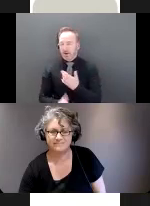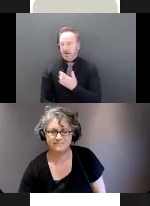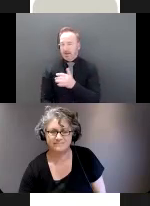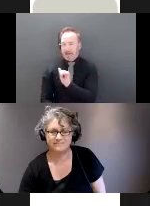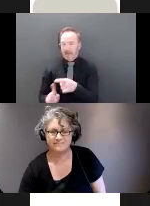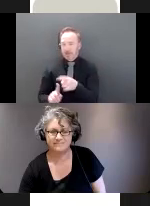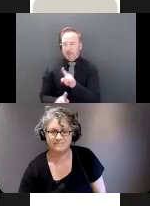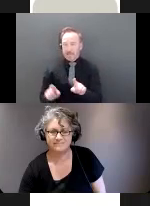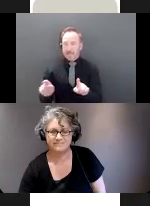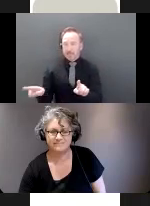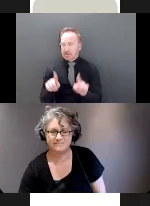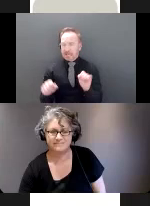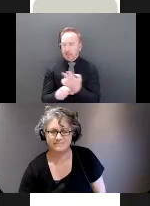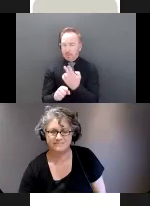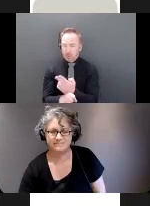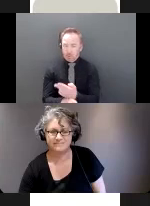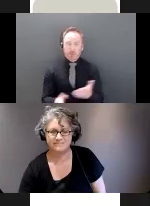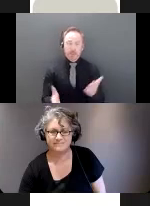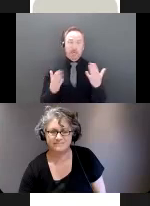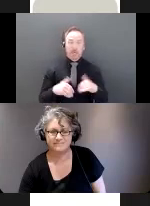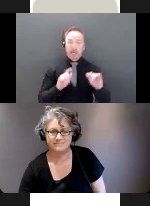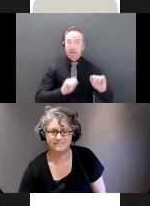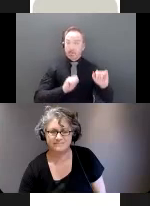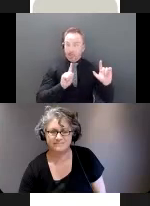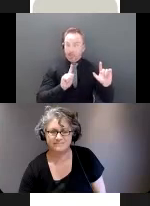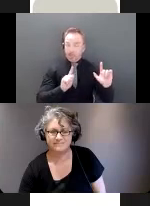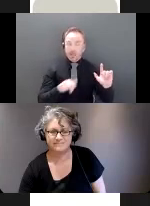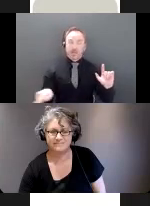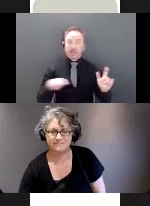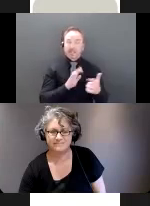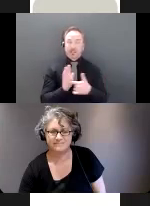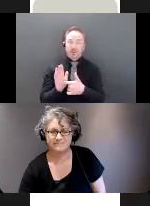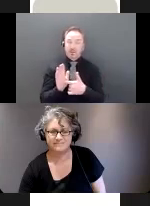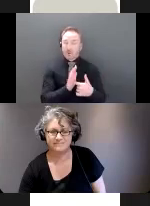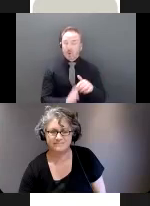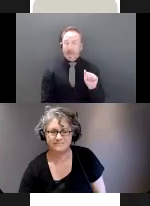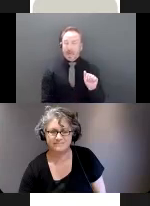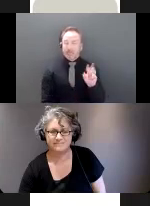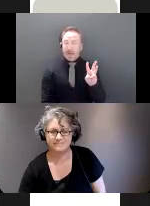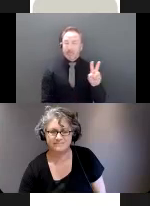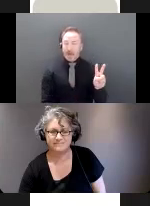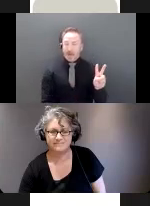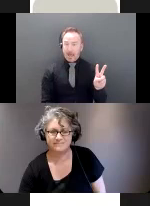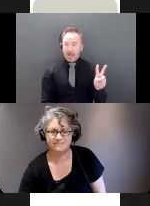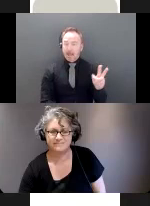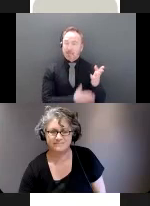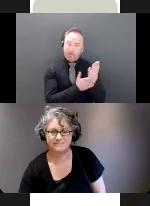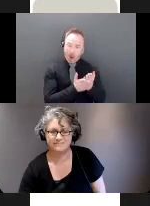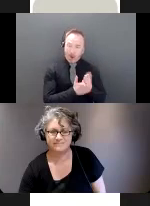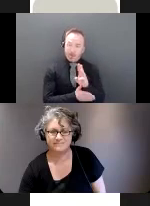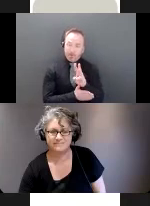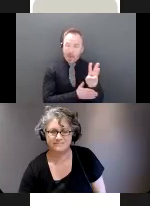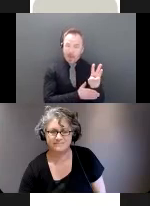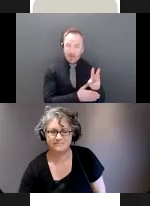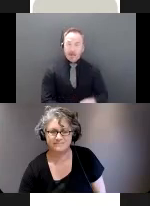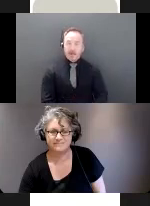So the next slide is showing you the Aging Without Violence section of the website. So you go to